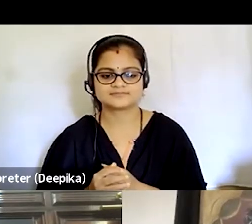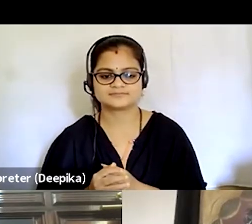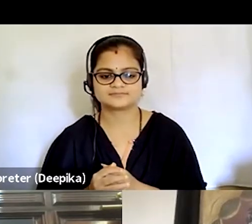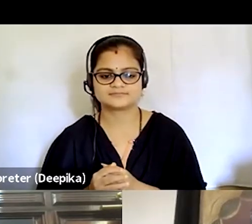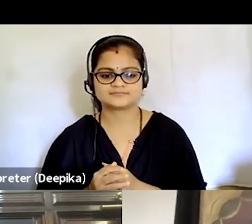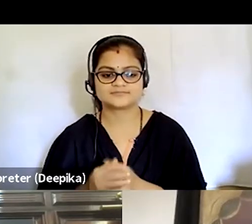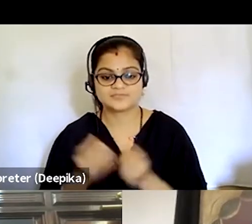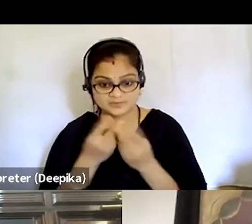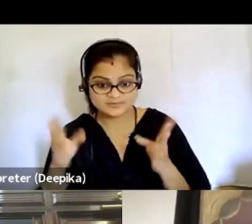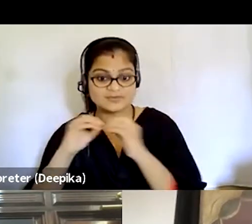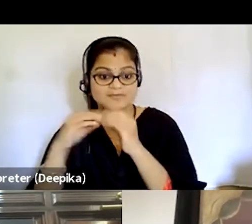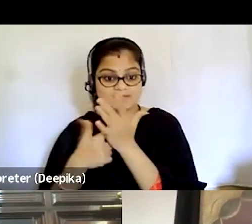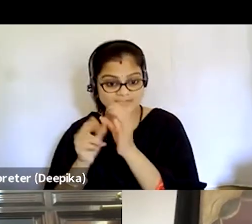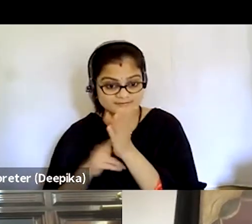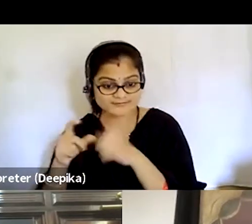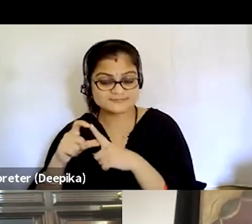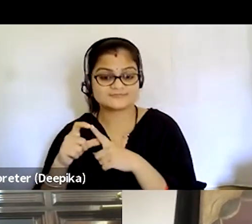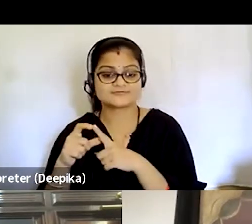of times, Enrique,